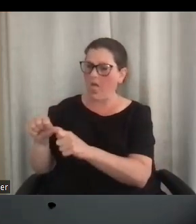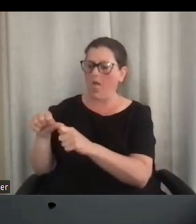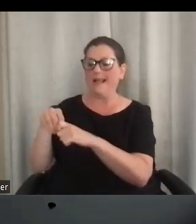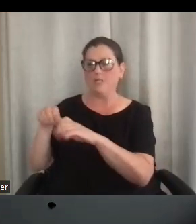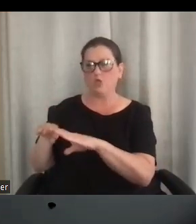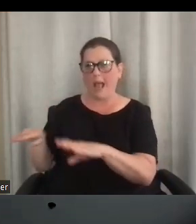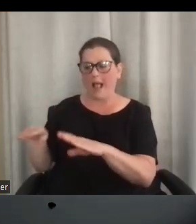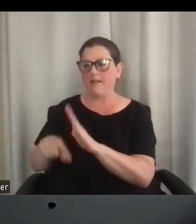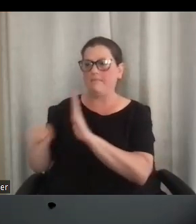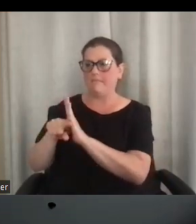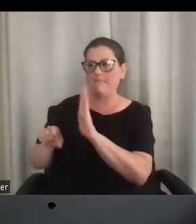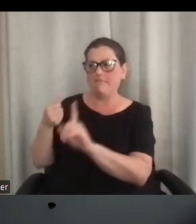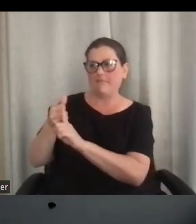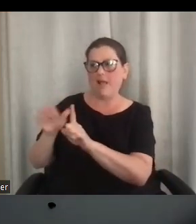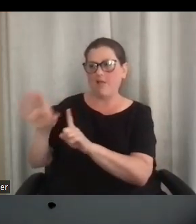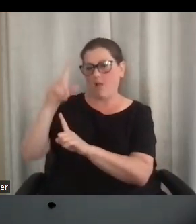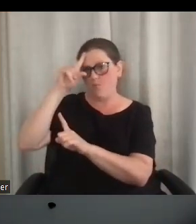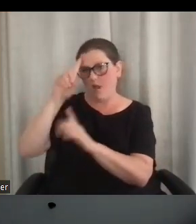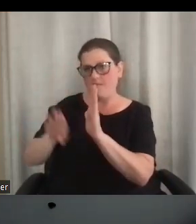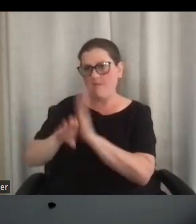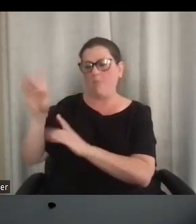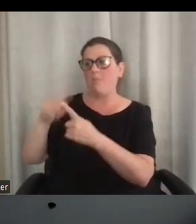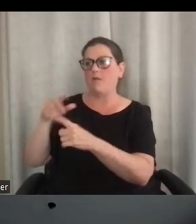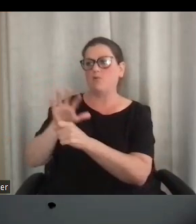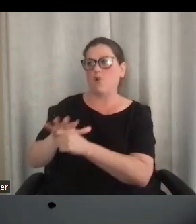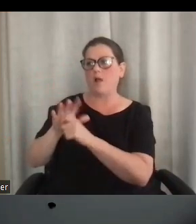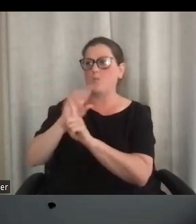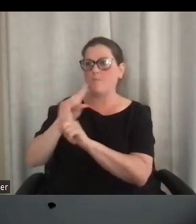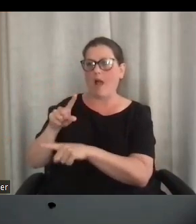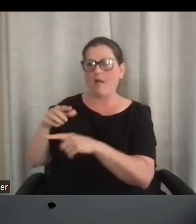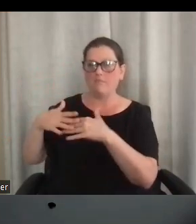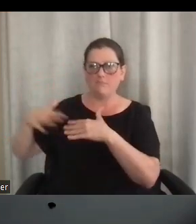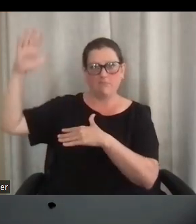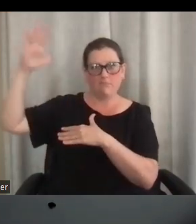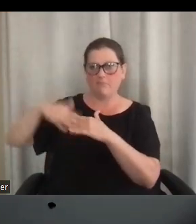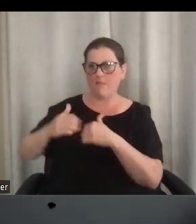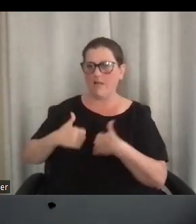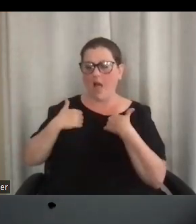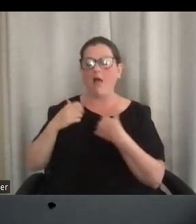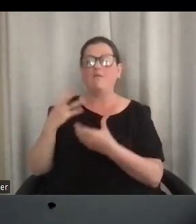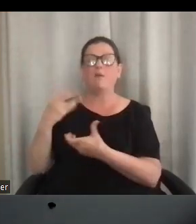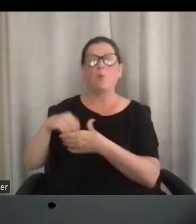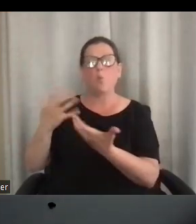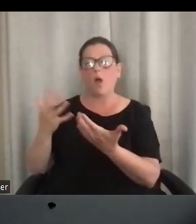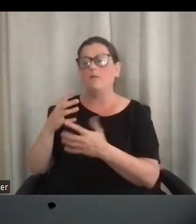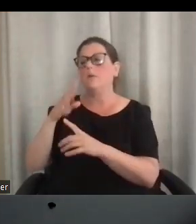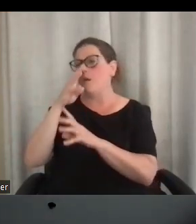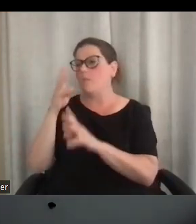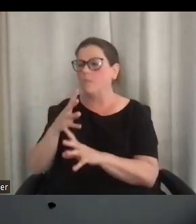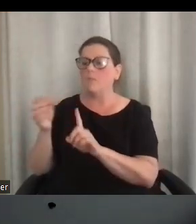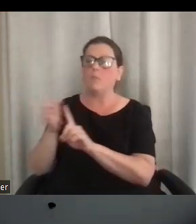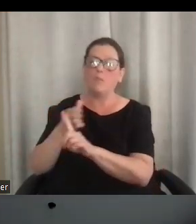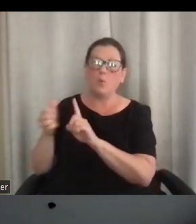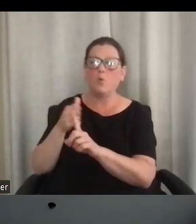affects brain development and stress response across the life course. Examples of ACEs include abuse and neglect, bullying, witnessing violence in